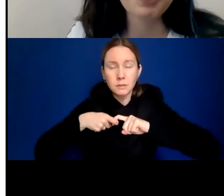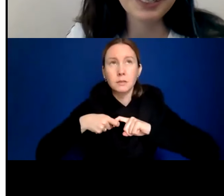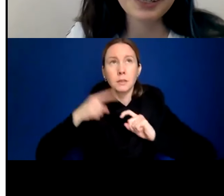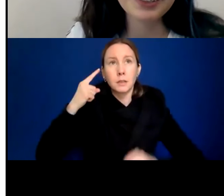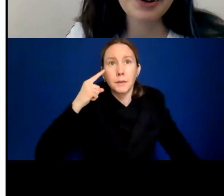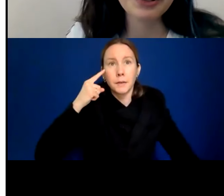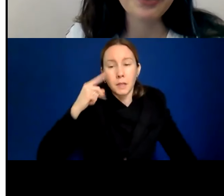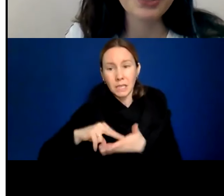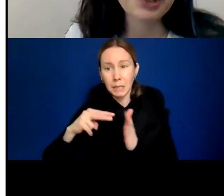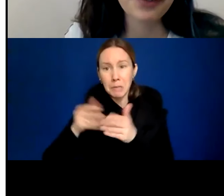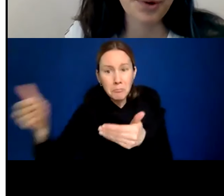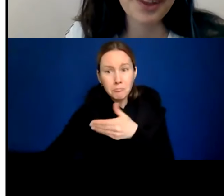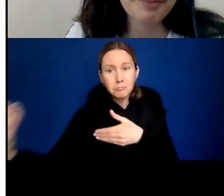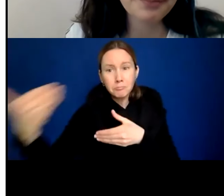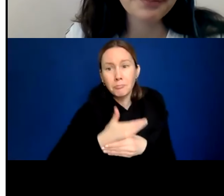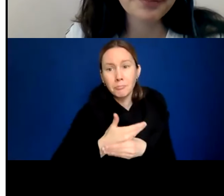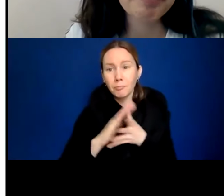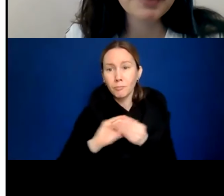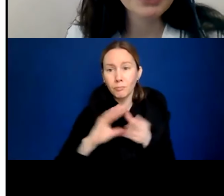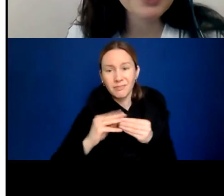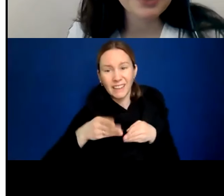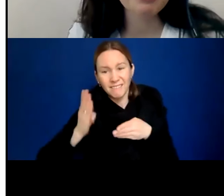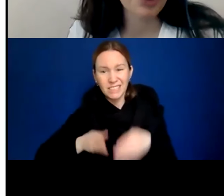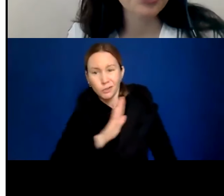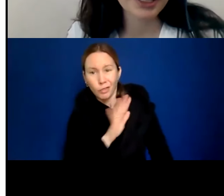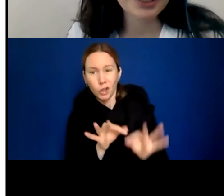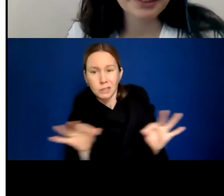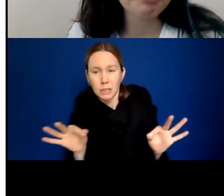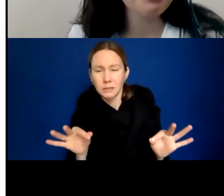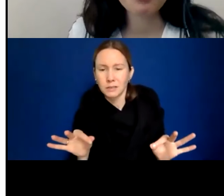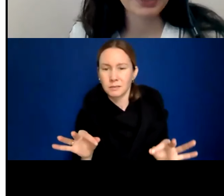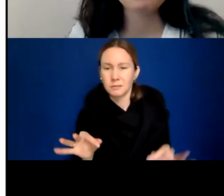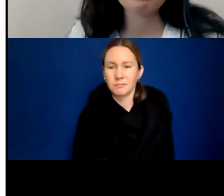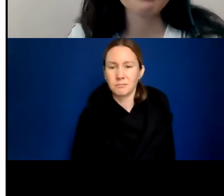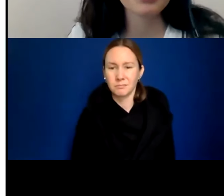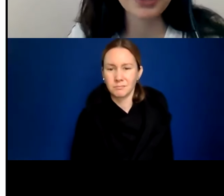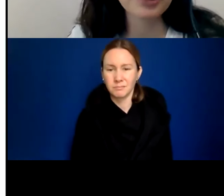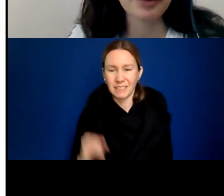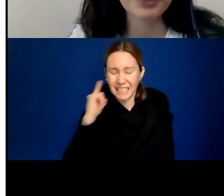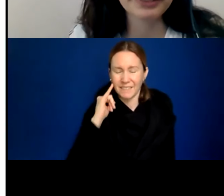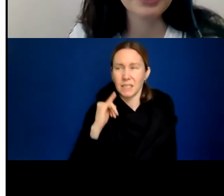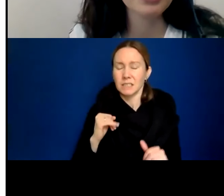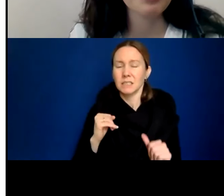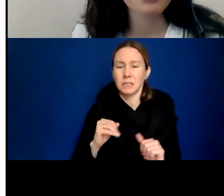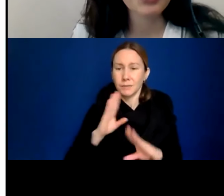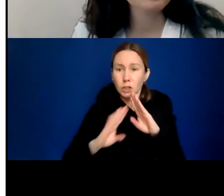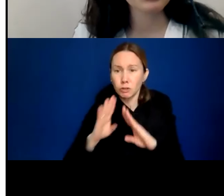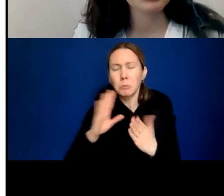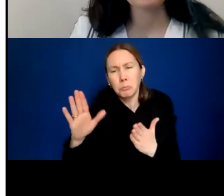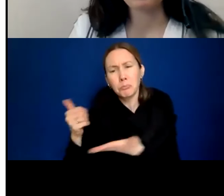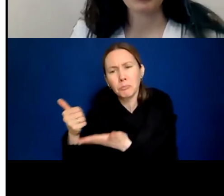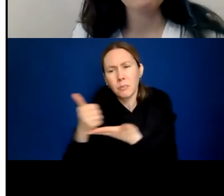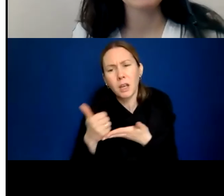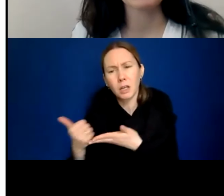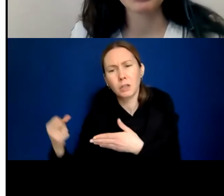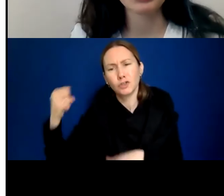you to jump in necessarily and finish it for them. Unless they seem frustrated, then trying to jump in. But if they're still,